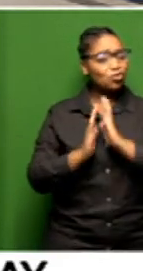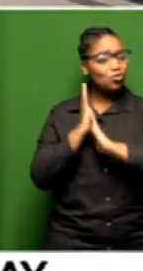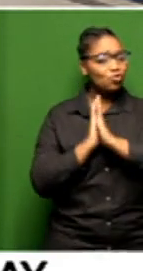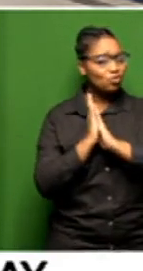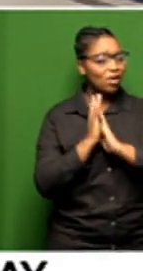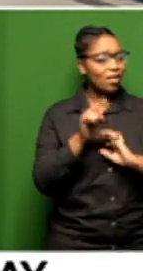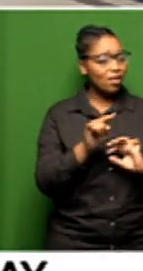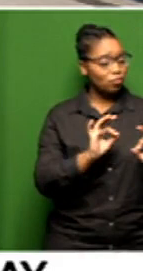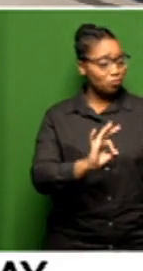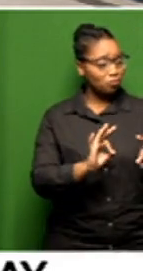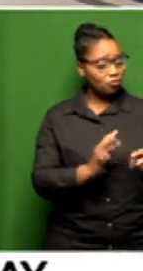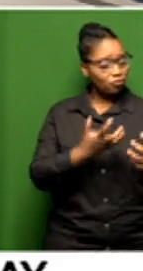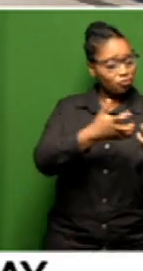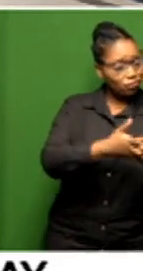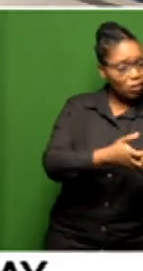scenes set in?